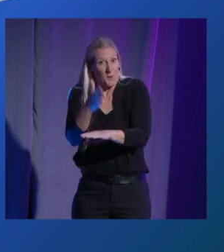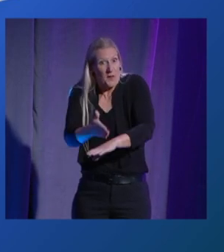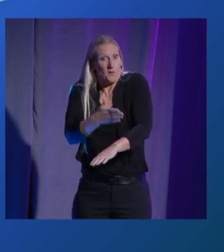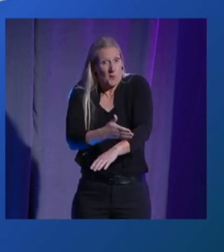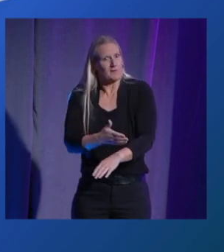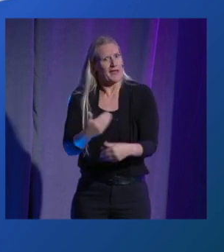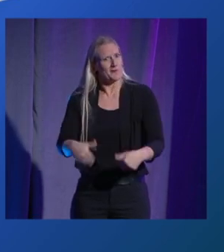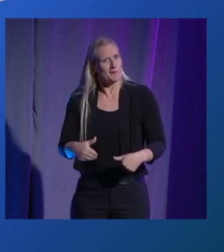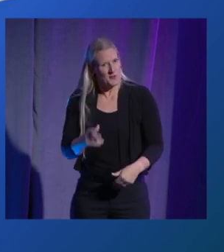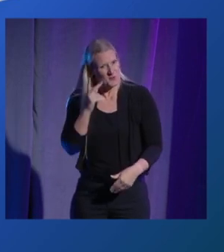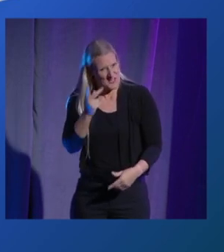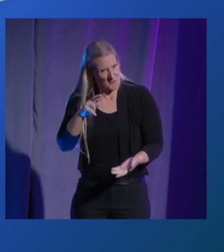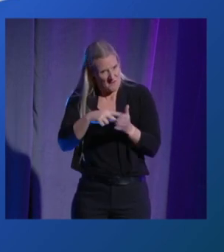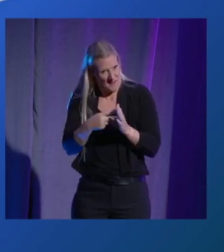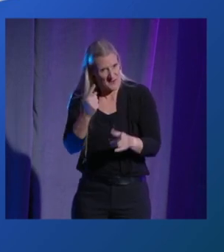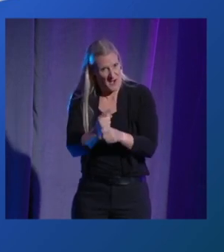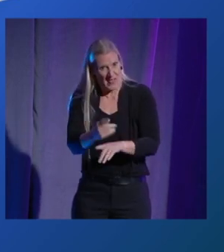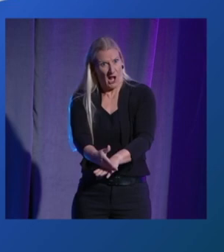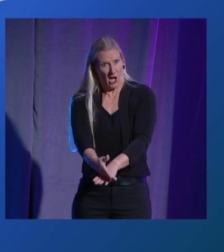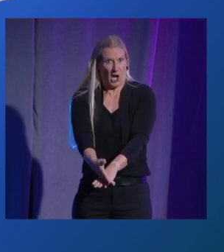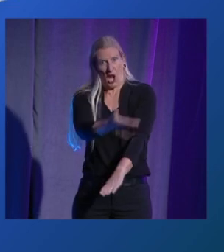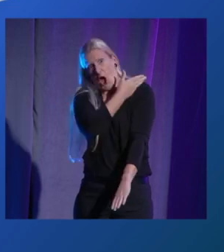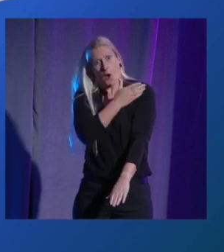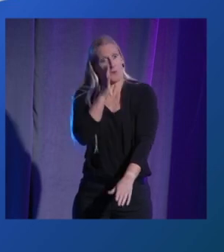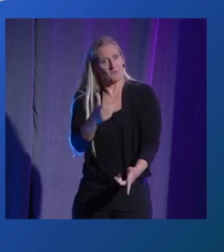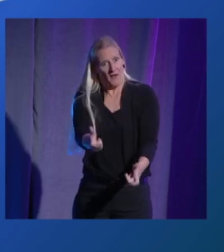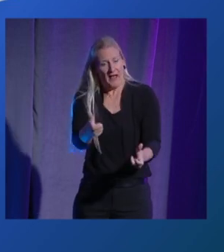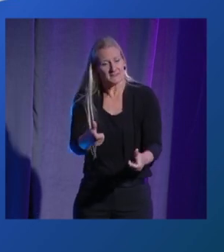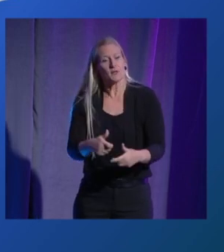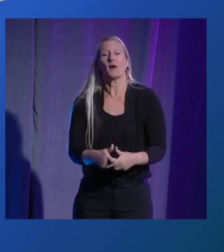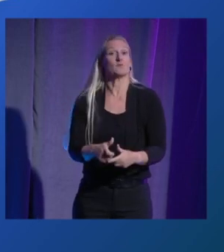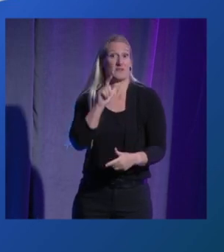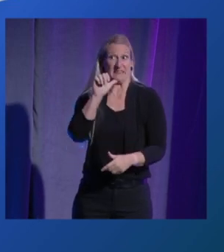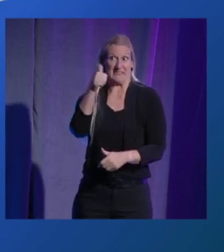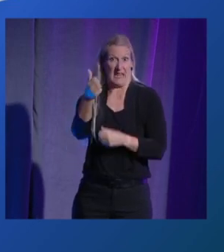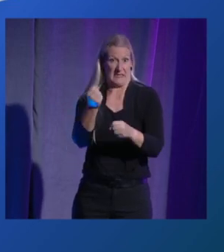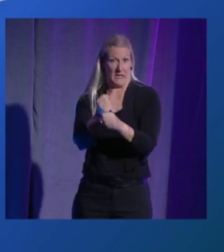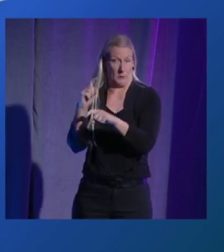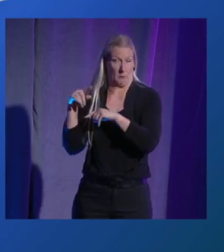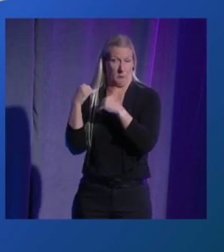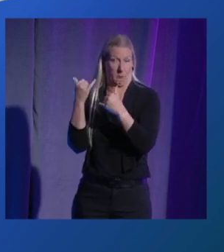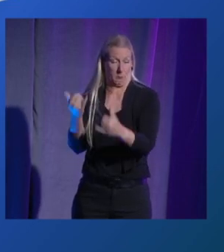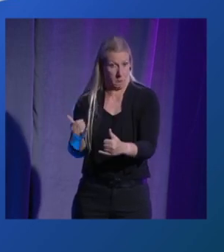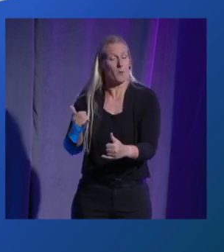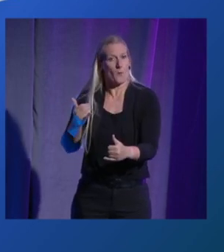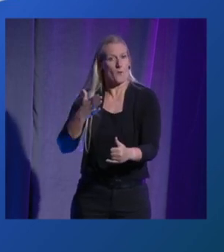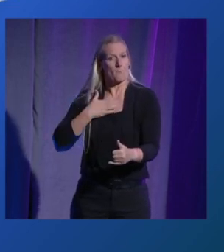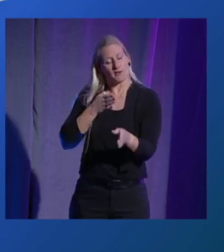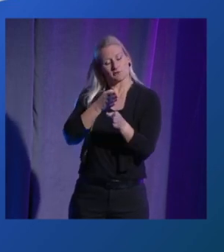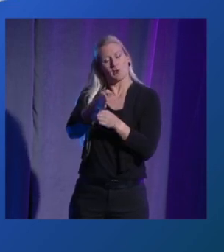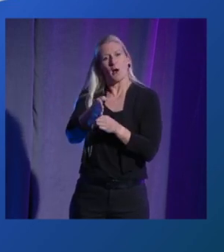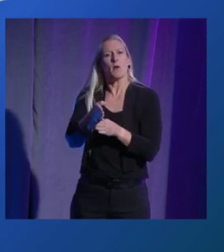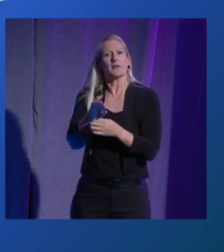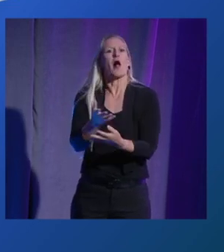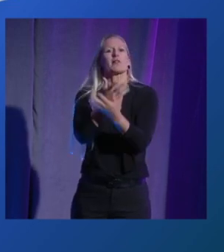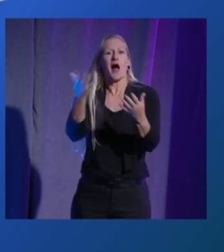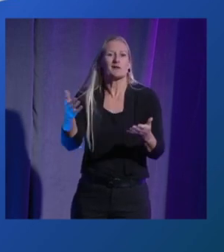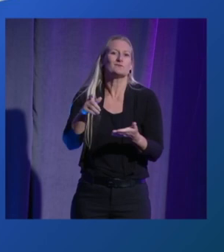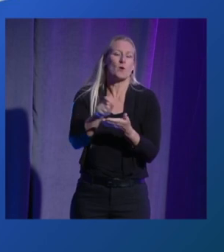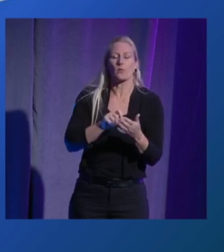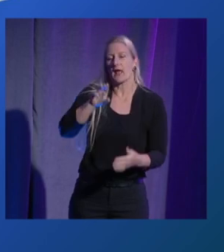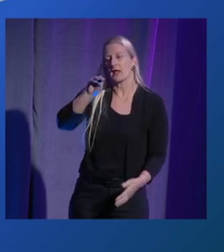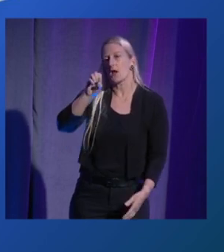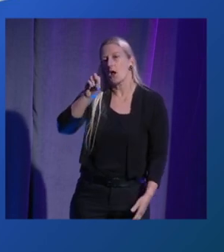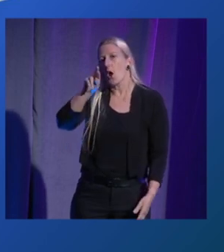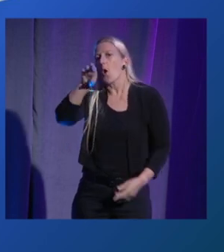right and I would say for the last 10 years that I've been in the semiconductor industry there's been a lot of writing and talking about oh Mo's law is